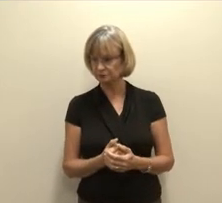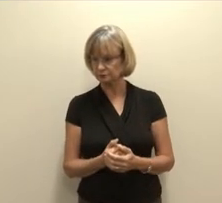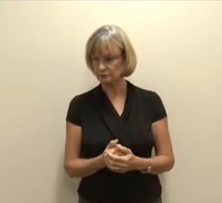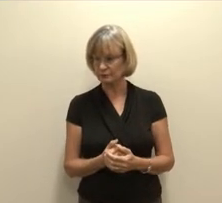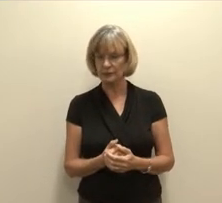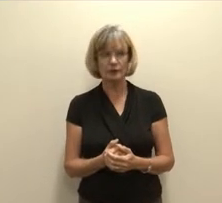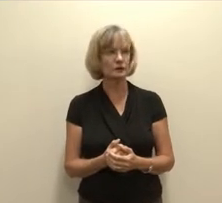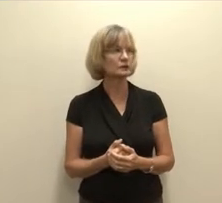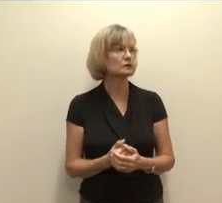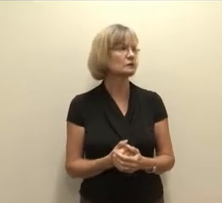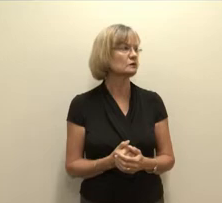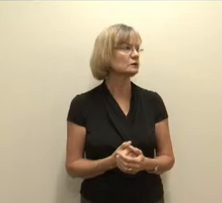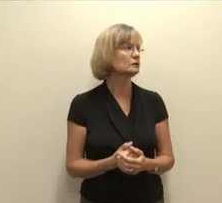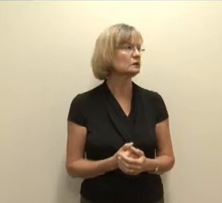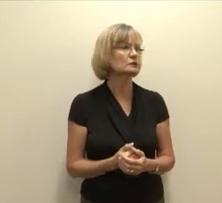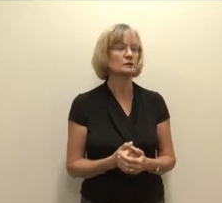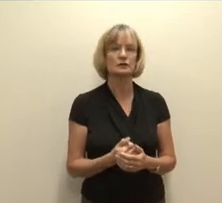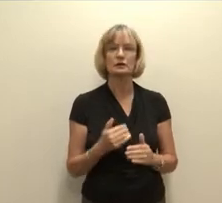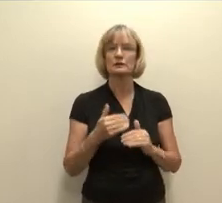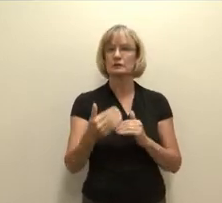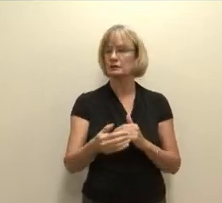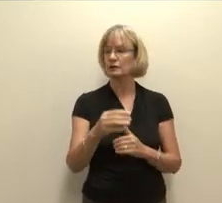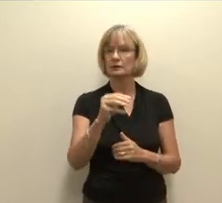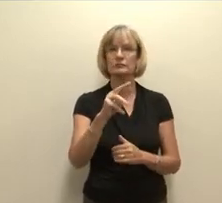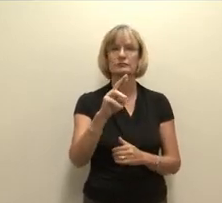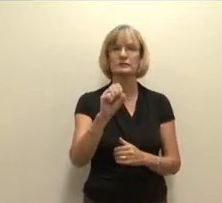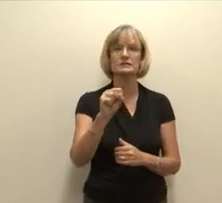if it's okay with Ms. Davis,